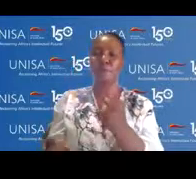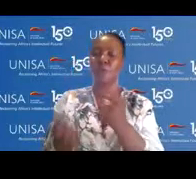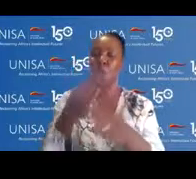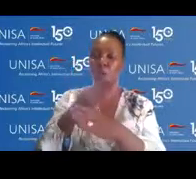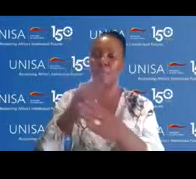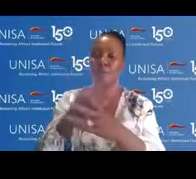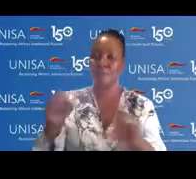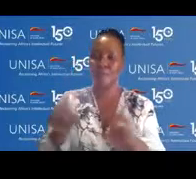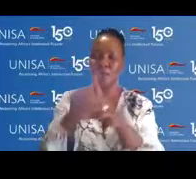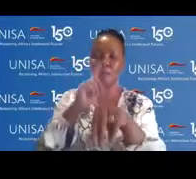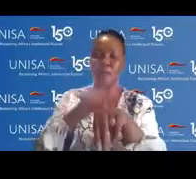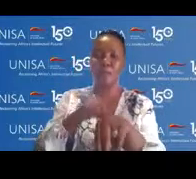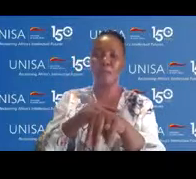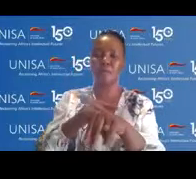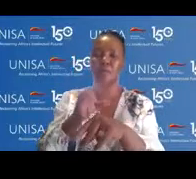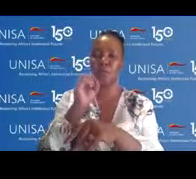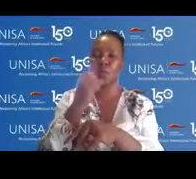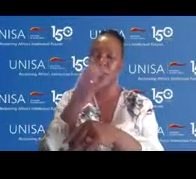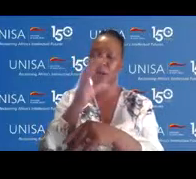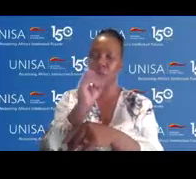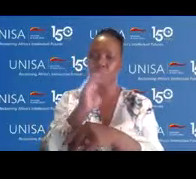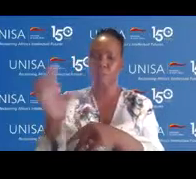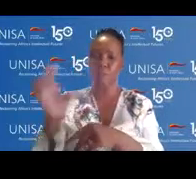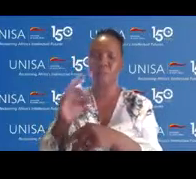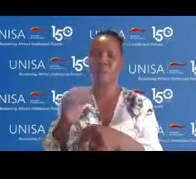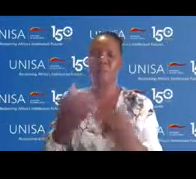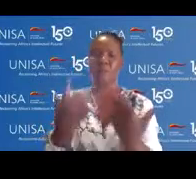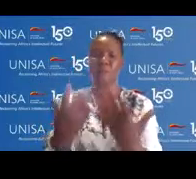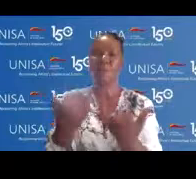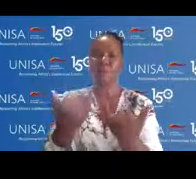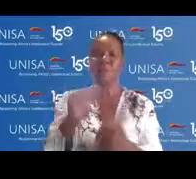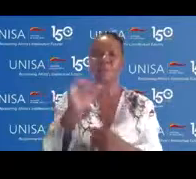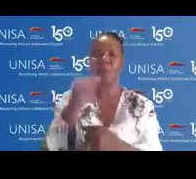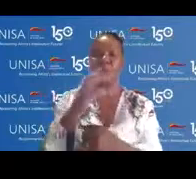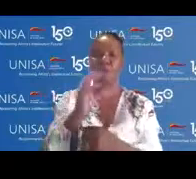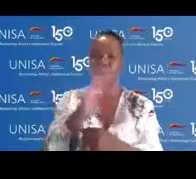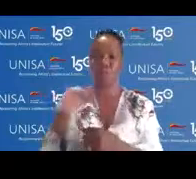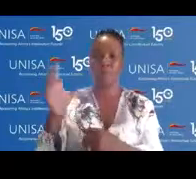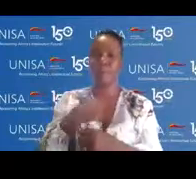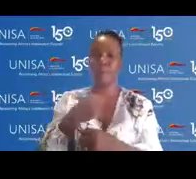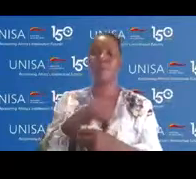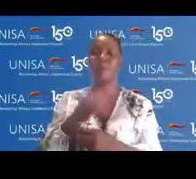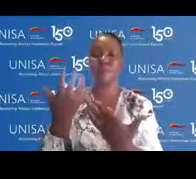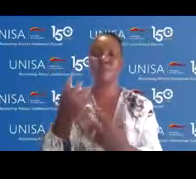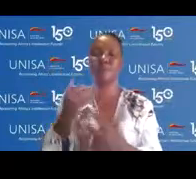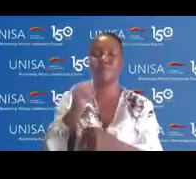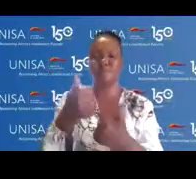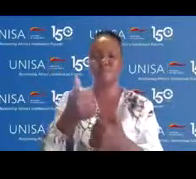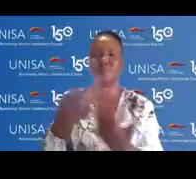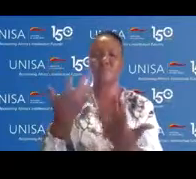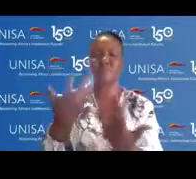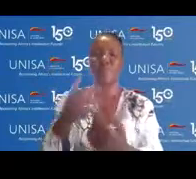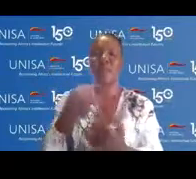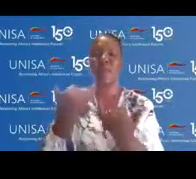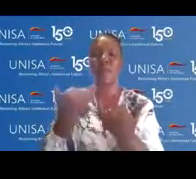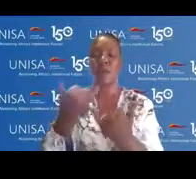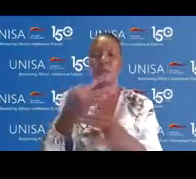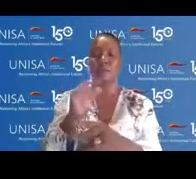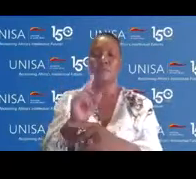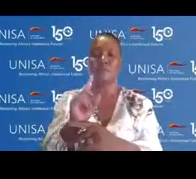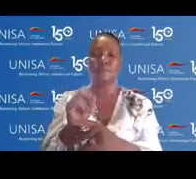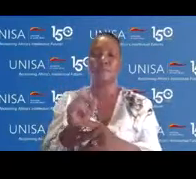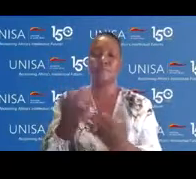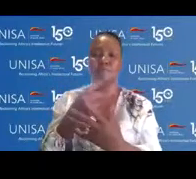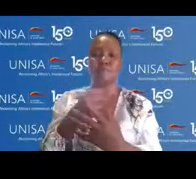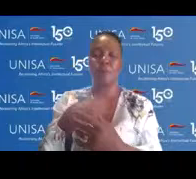off the Wi-Fi? And I'm going to say, yes, switch it off for me, please. Okay, so that's fine. So now my mobile device